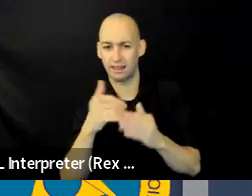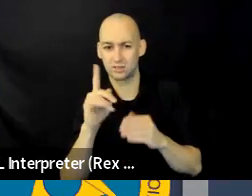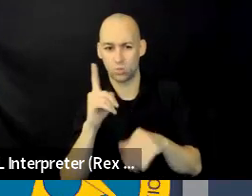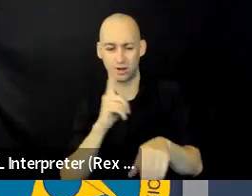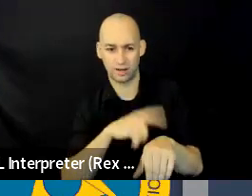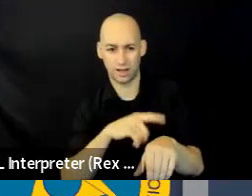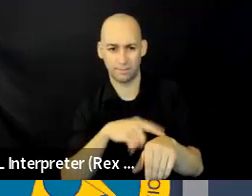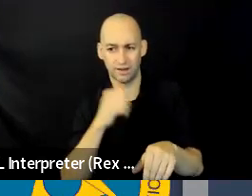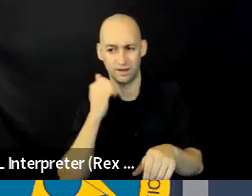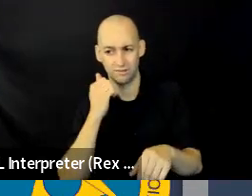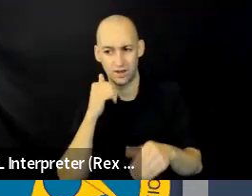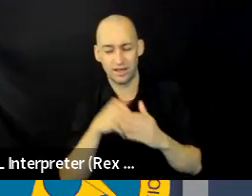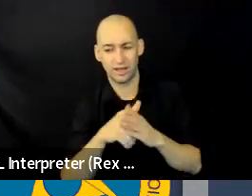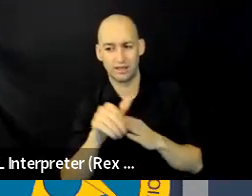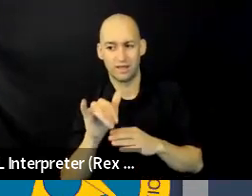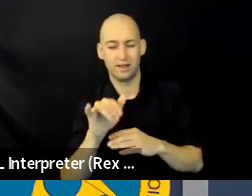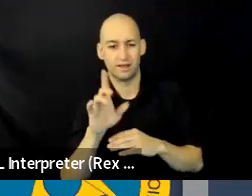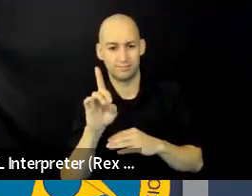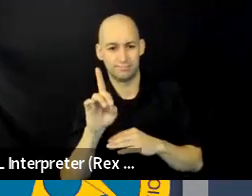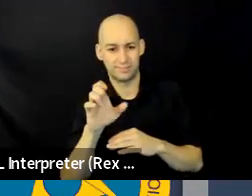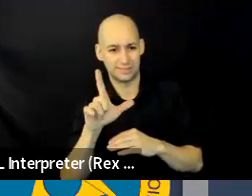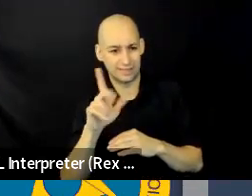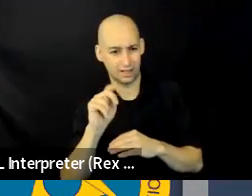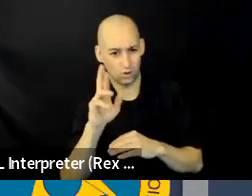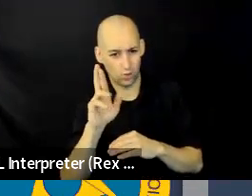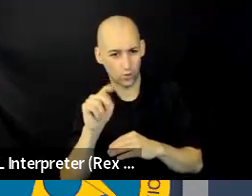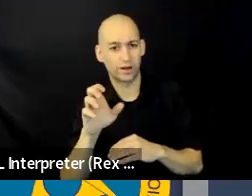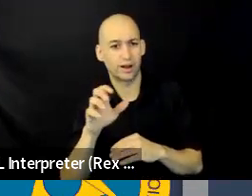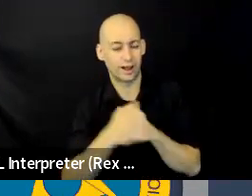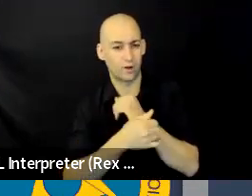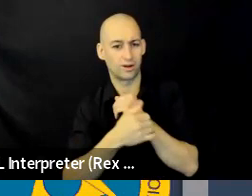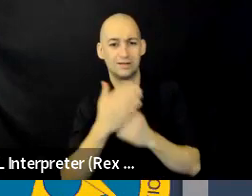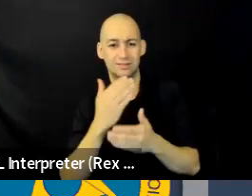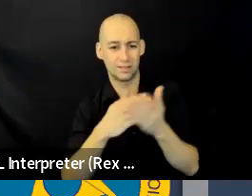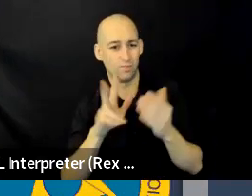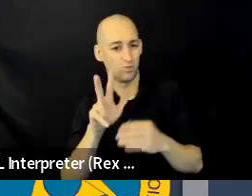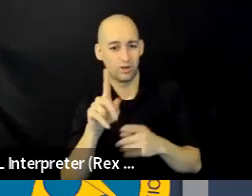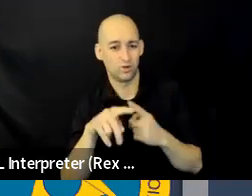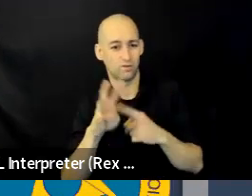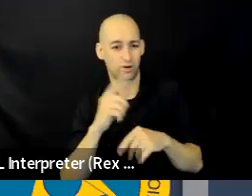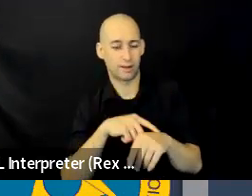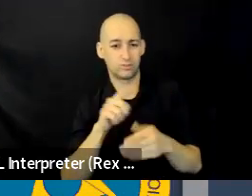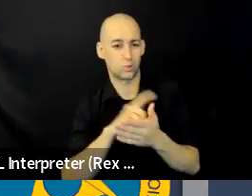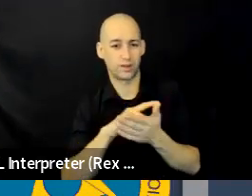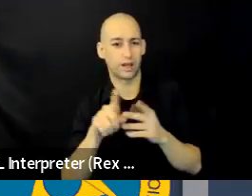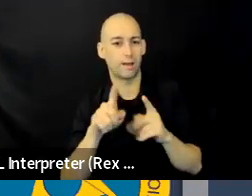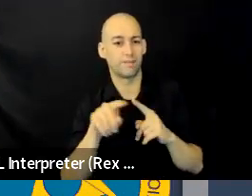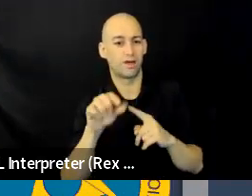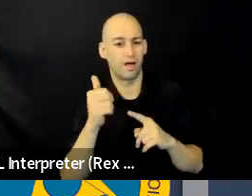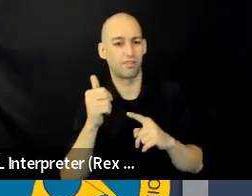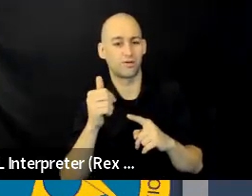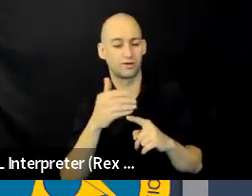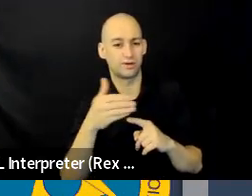day, one time a week in Del Norte County, and some of them go up there 3 to 4 times a week. But the other caveat to